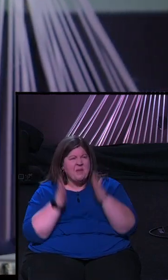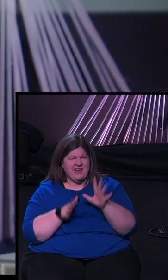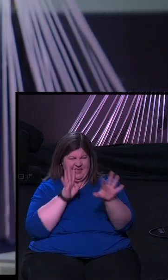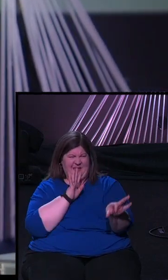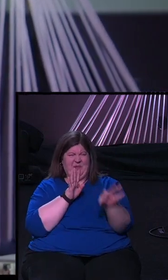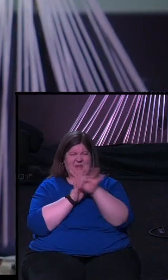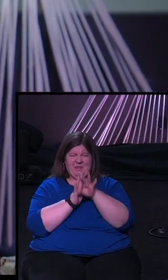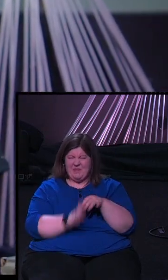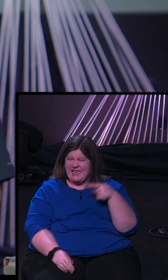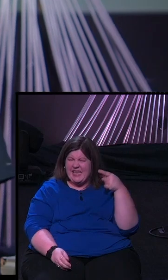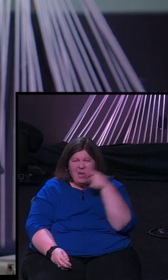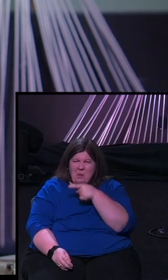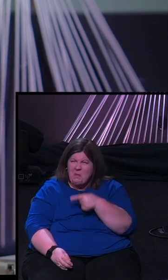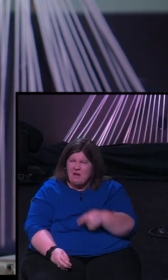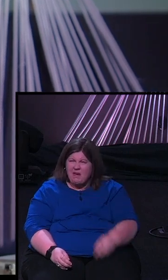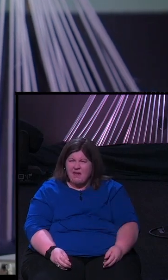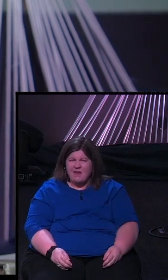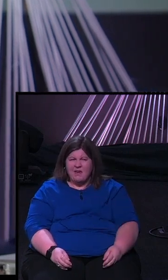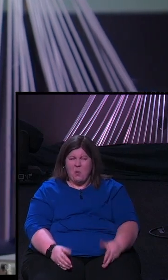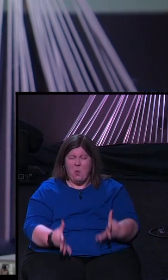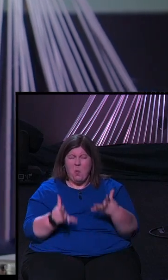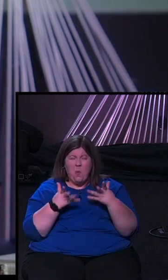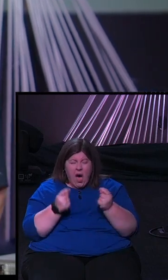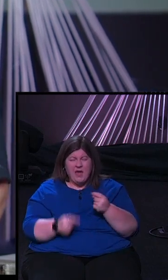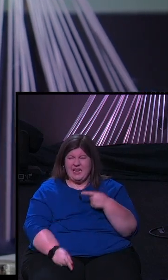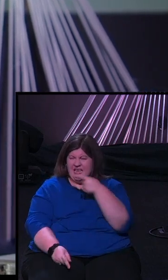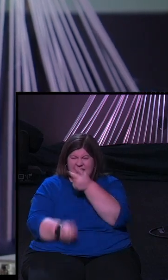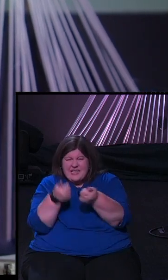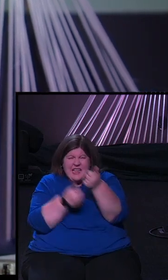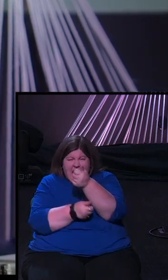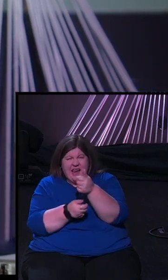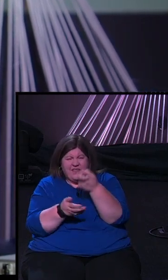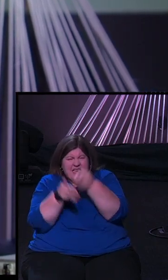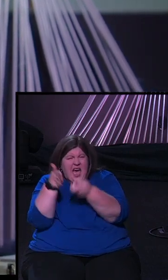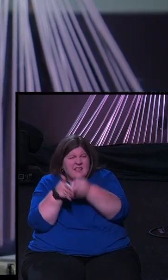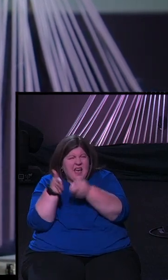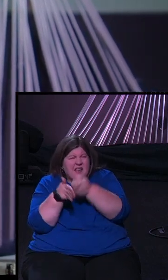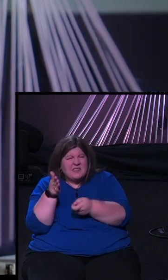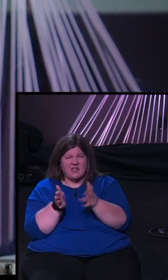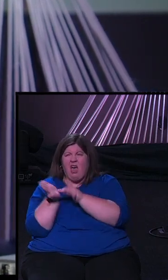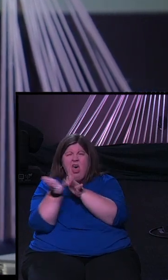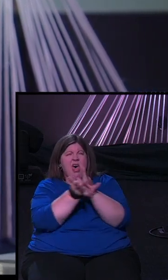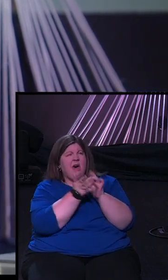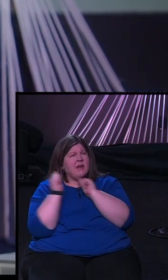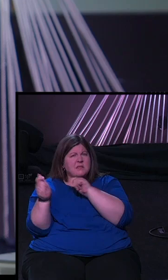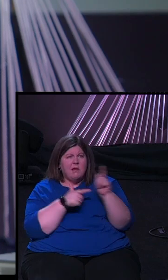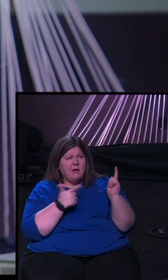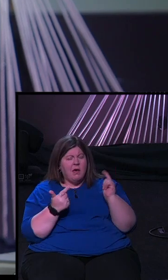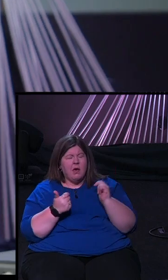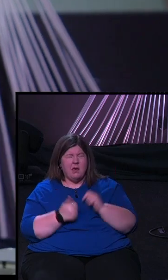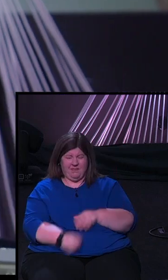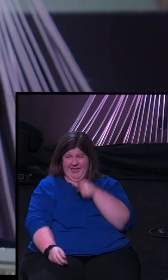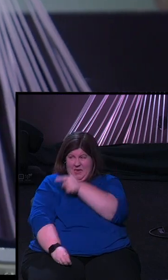could address right now, you pick him? He's the head of the IRS that has taken advantage of all of us.